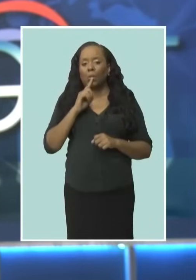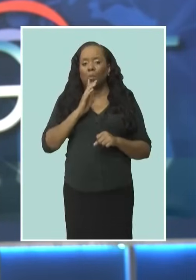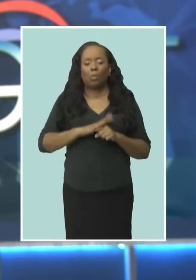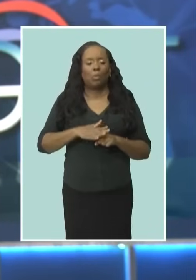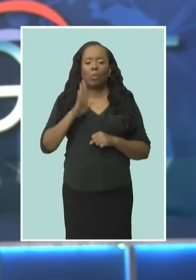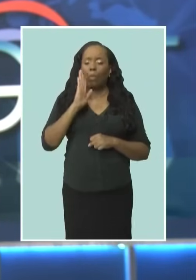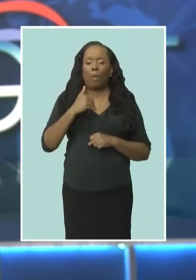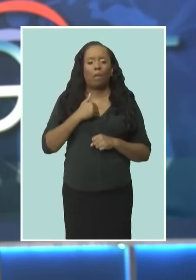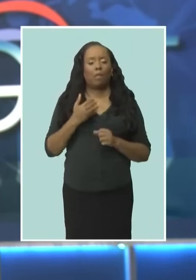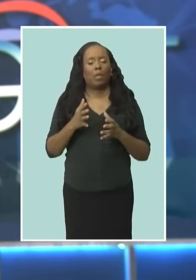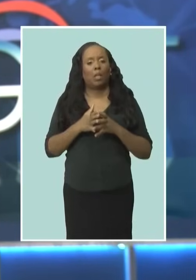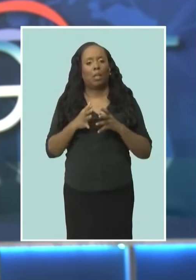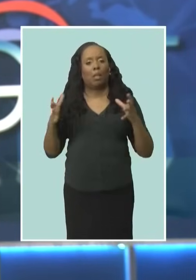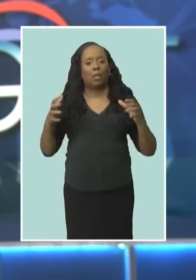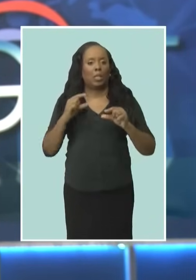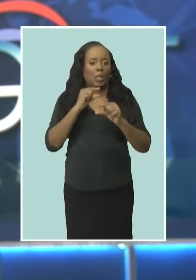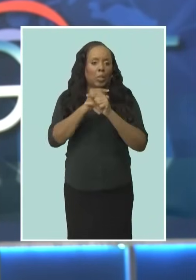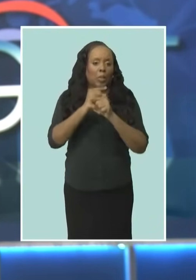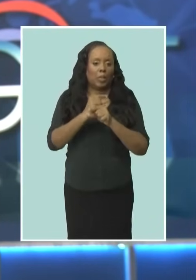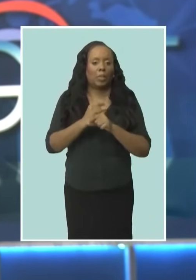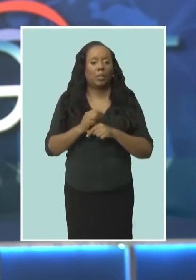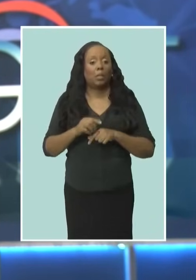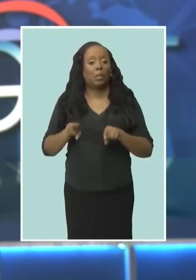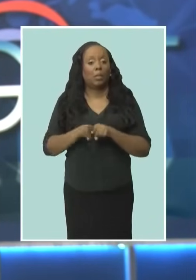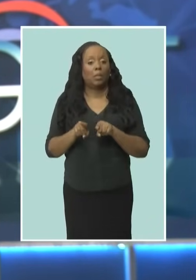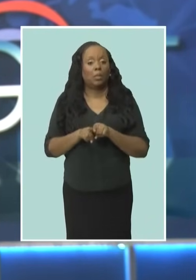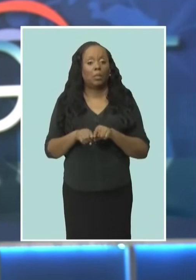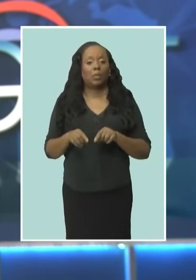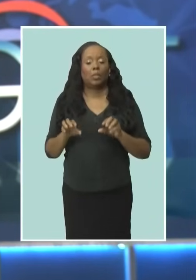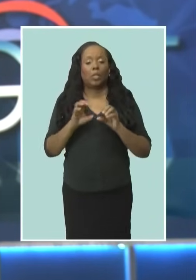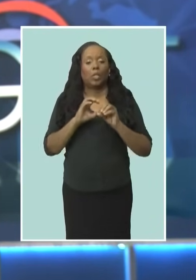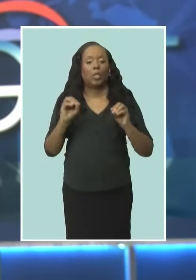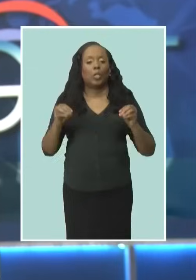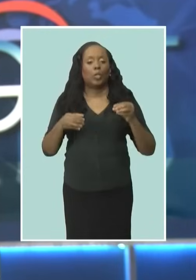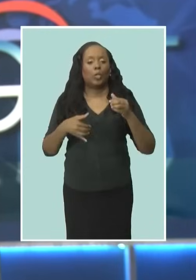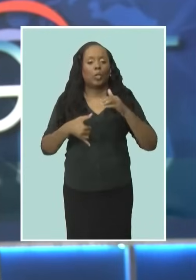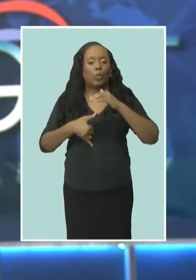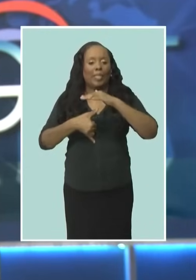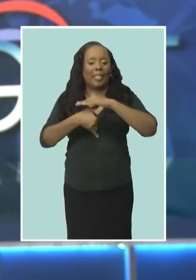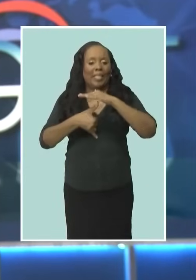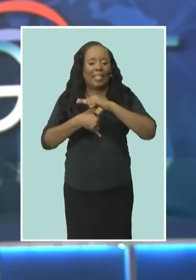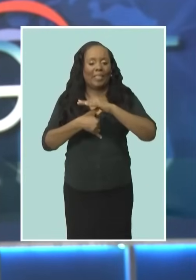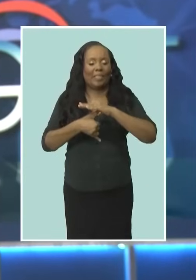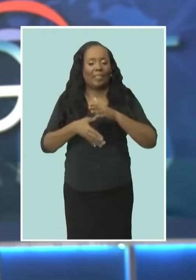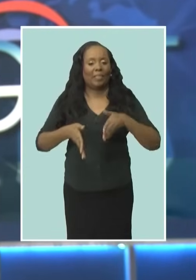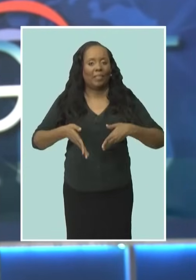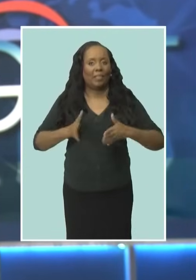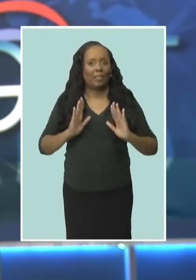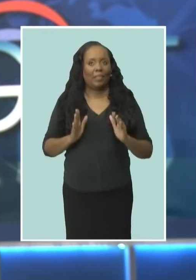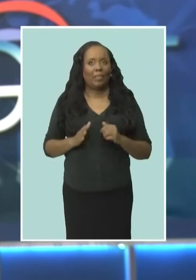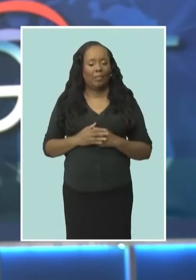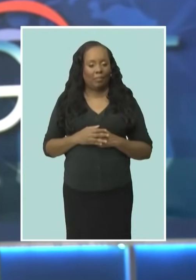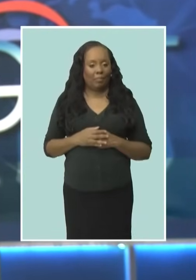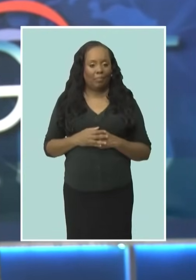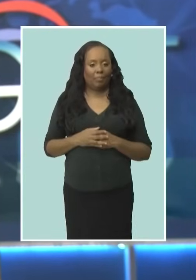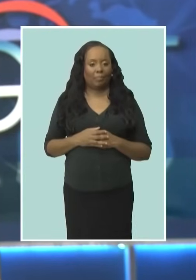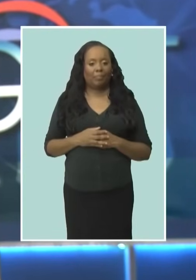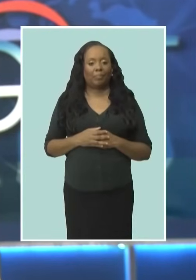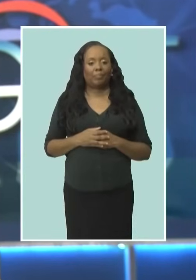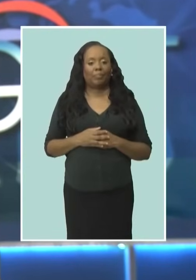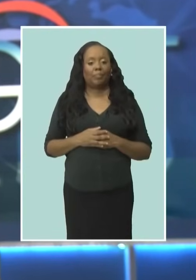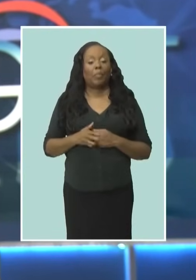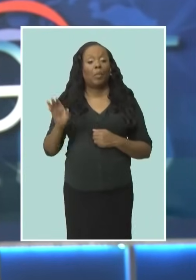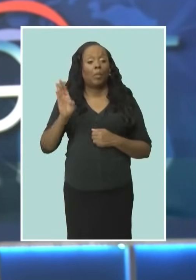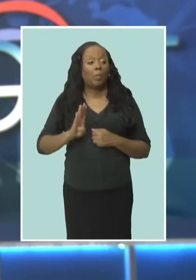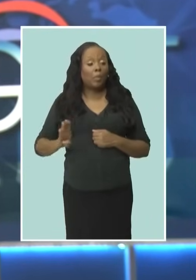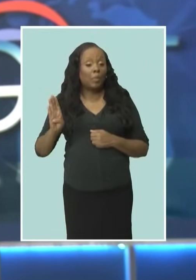heavy security. And he reminds the public no heels are allowed at the venue. Well,